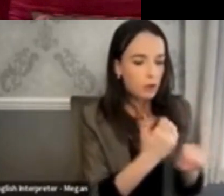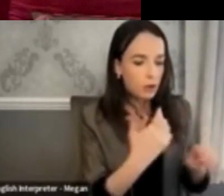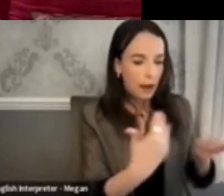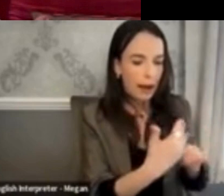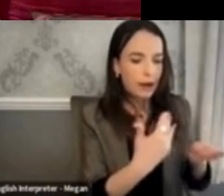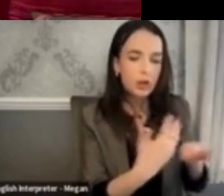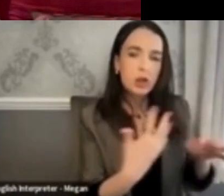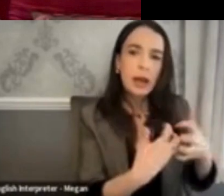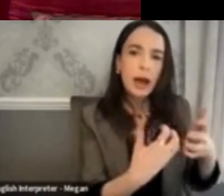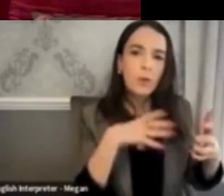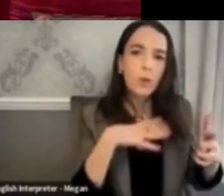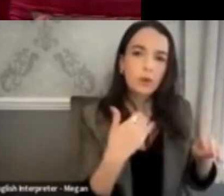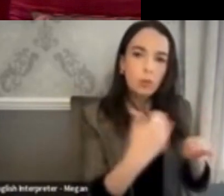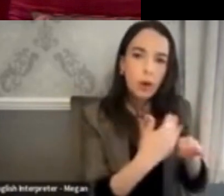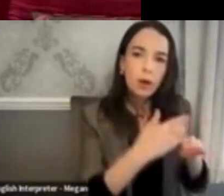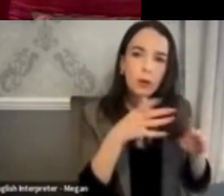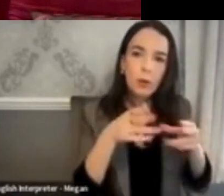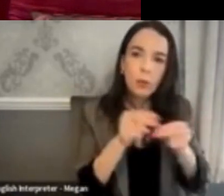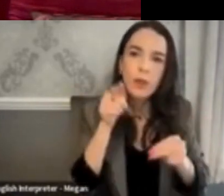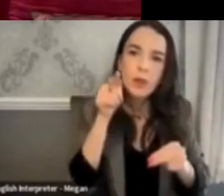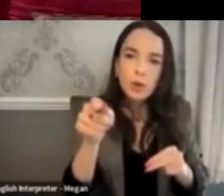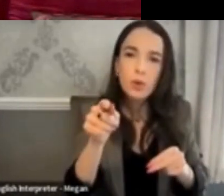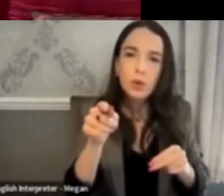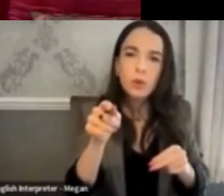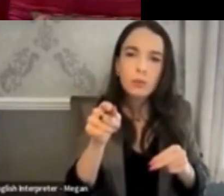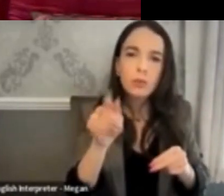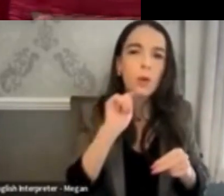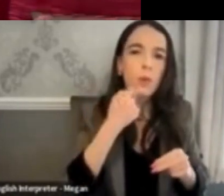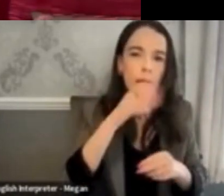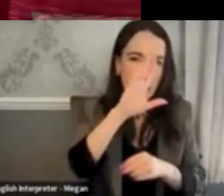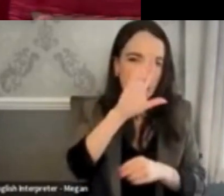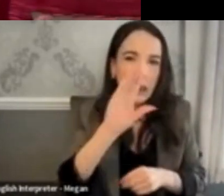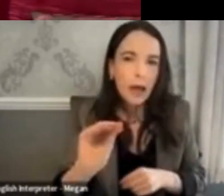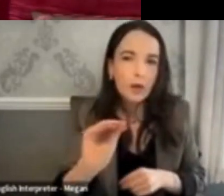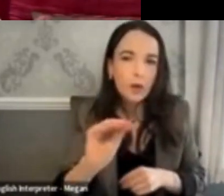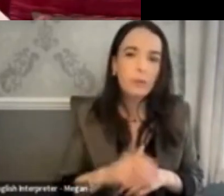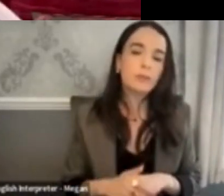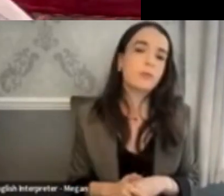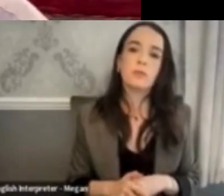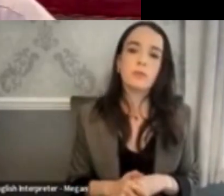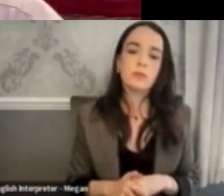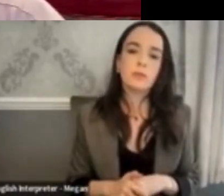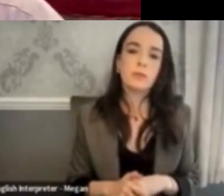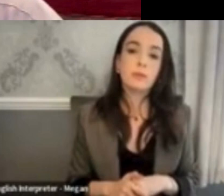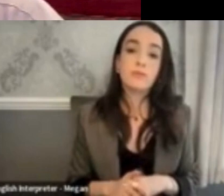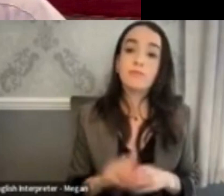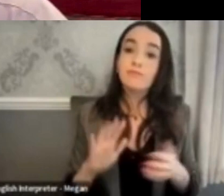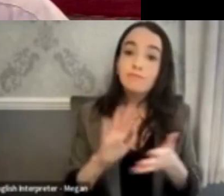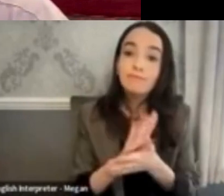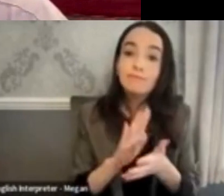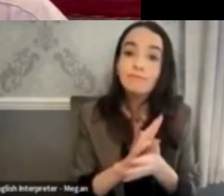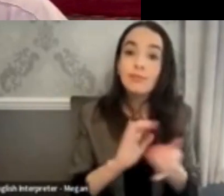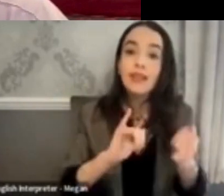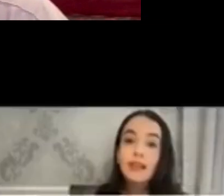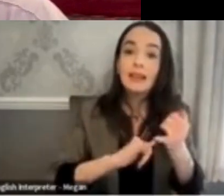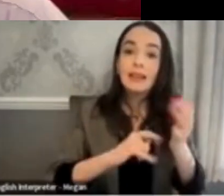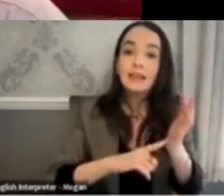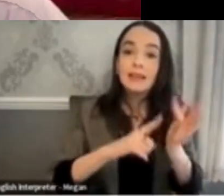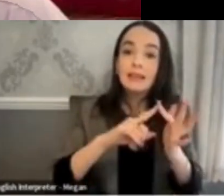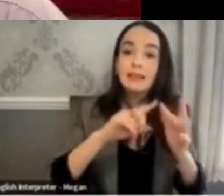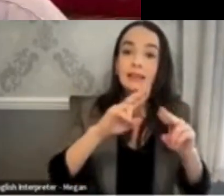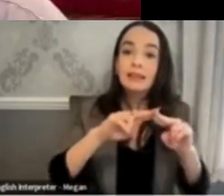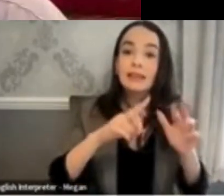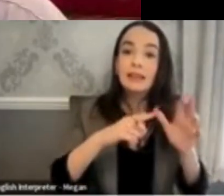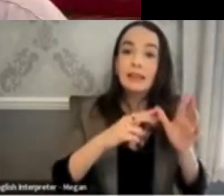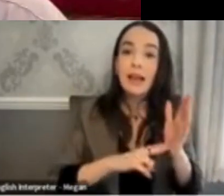you. I'm really pleased that Stefano from the DFE could be here with us today, and I'm now going to hand over to him